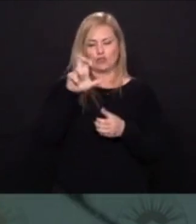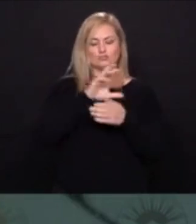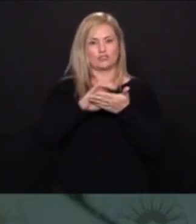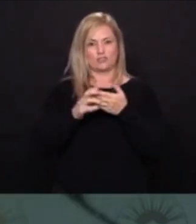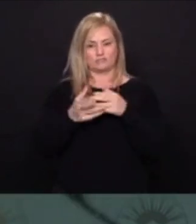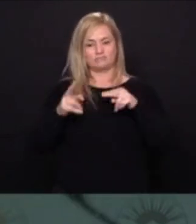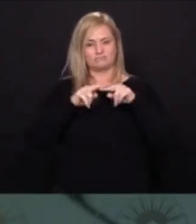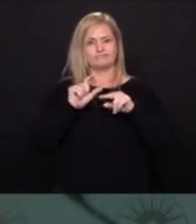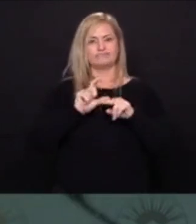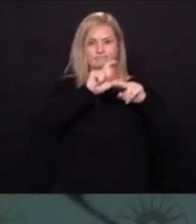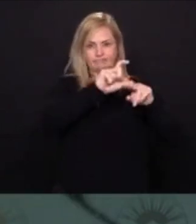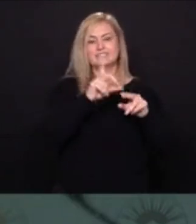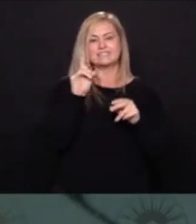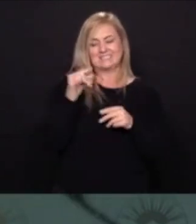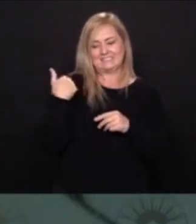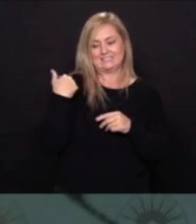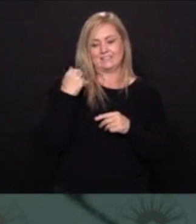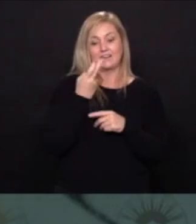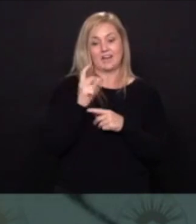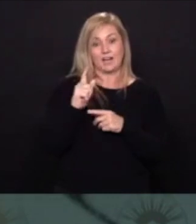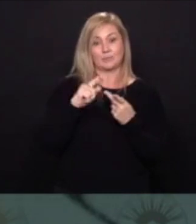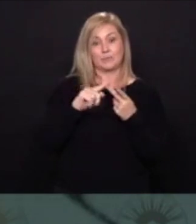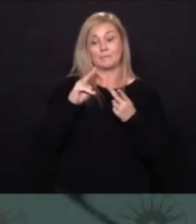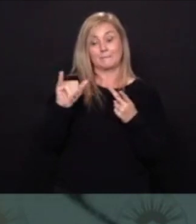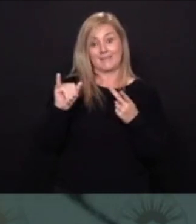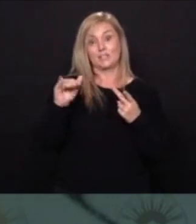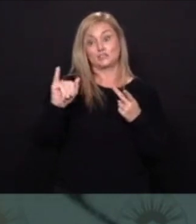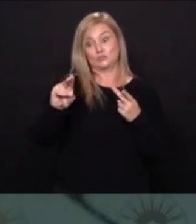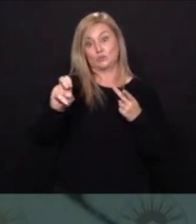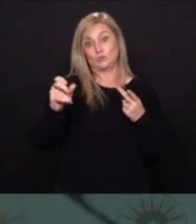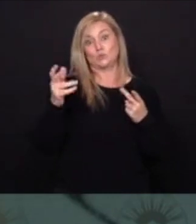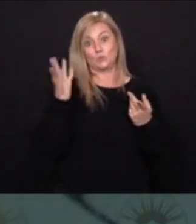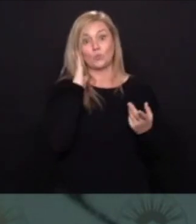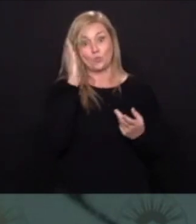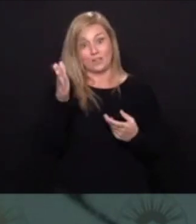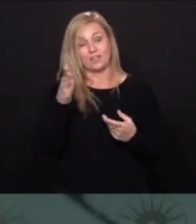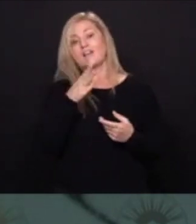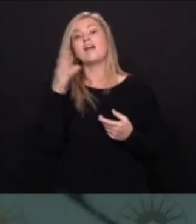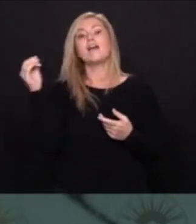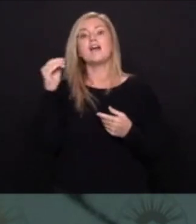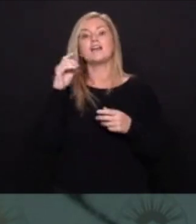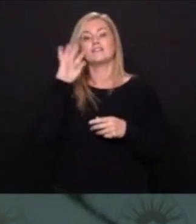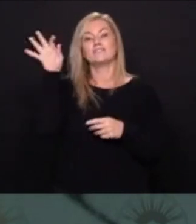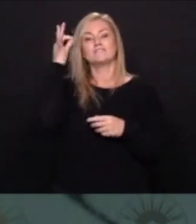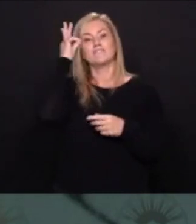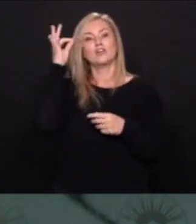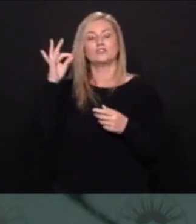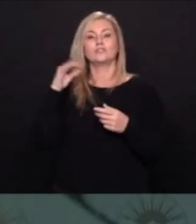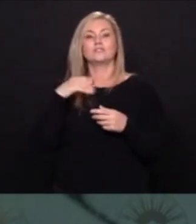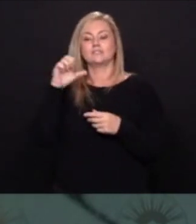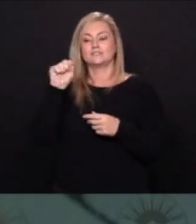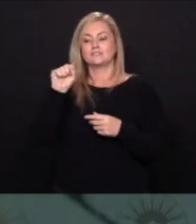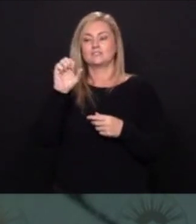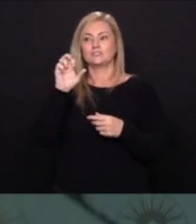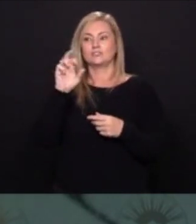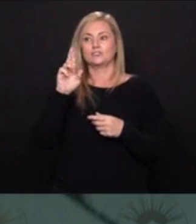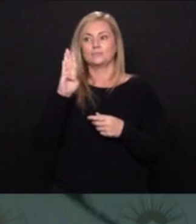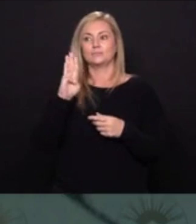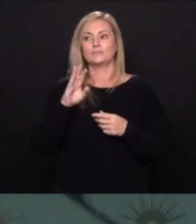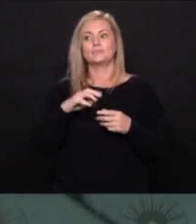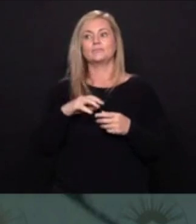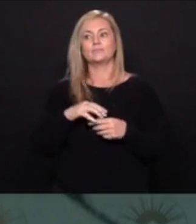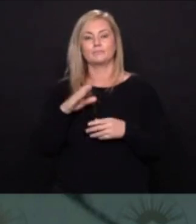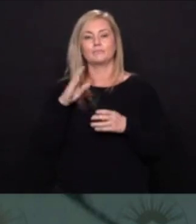crisis supplement on the April, May, and June checks, as well as support through the federal CERB program. This measure